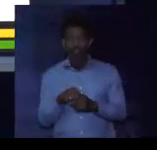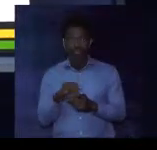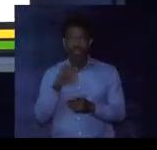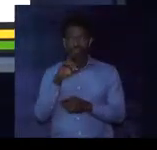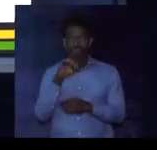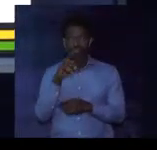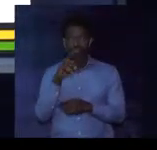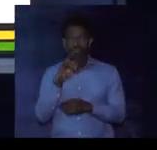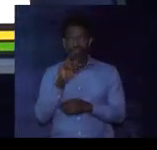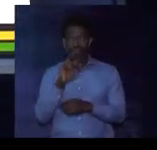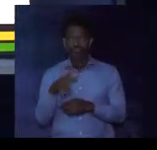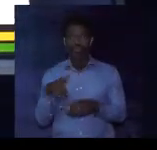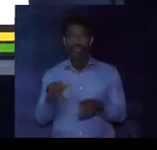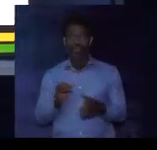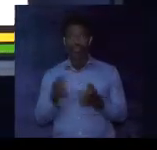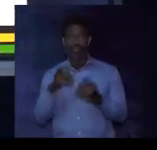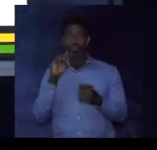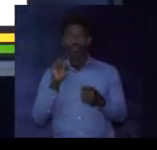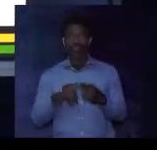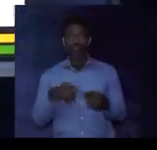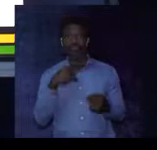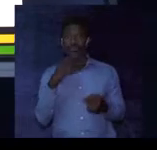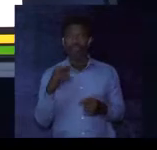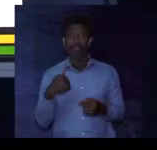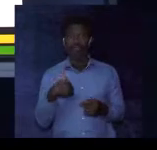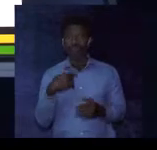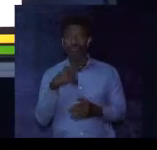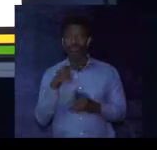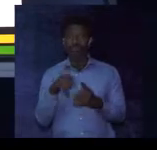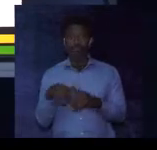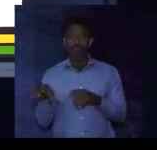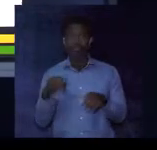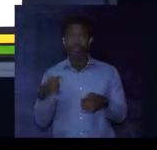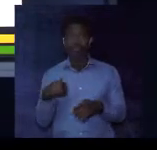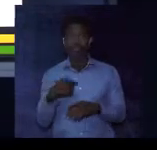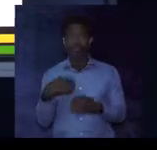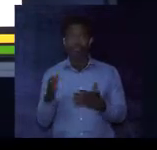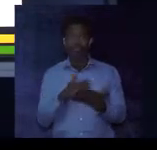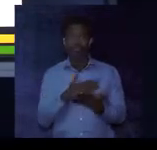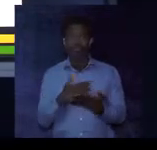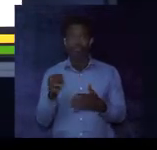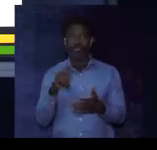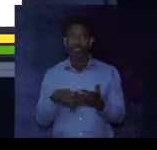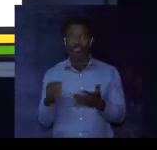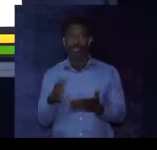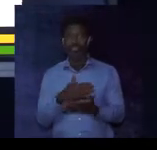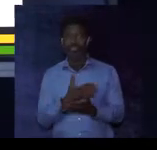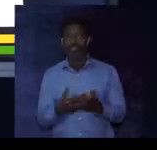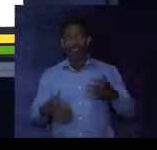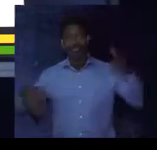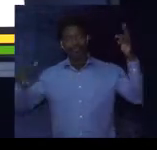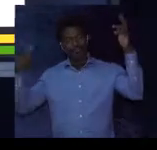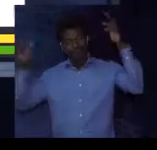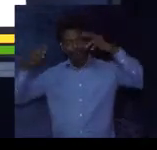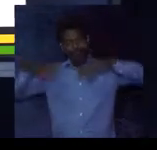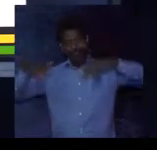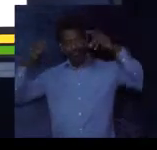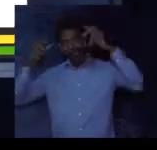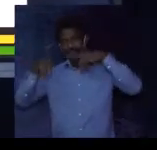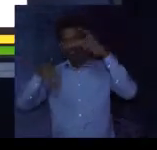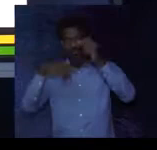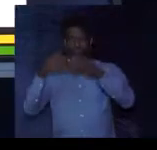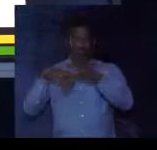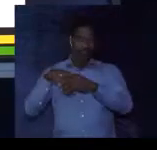in details, I want you to tell me, when do we sing this song? Now listen.